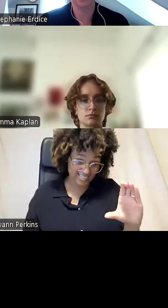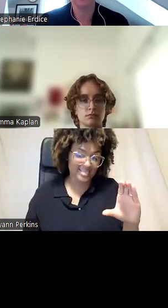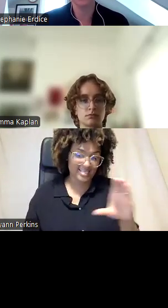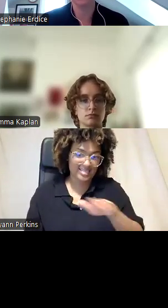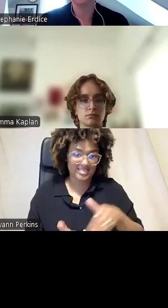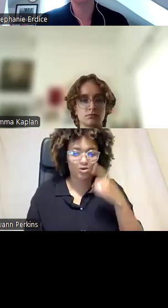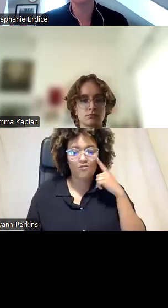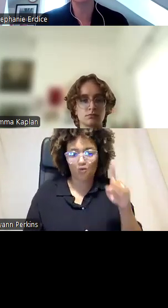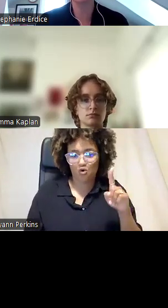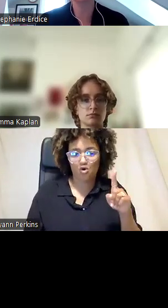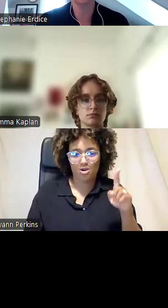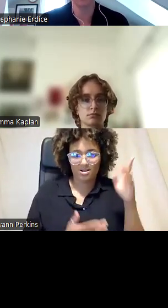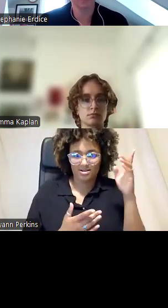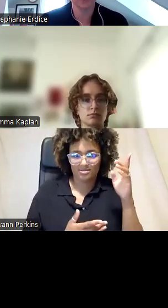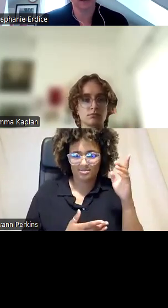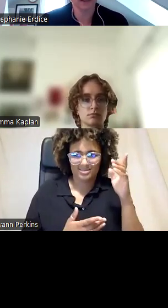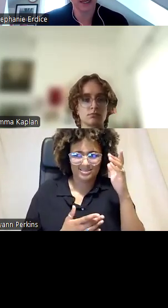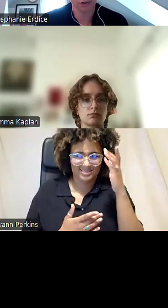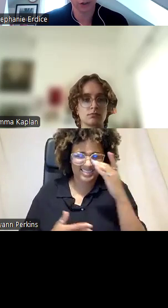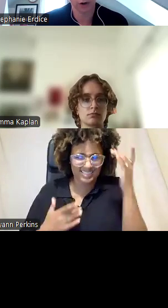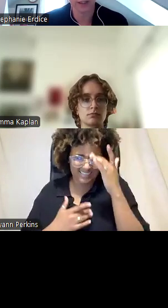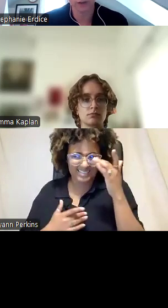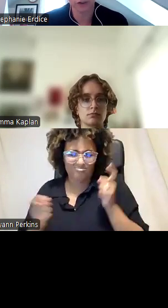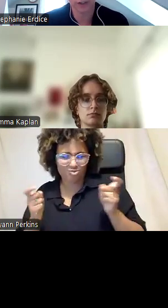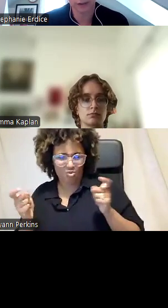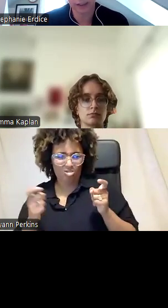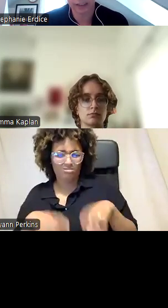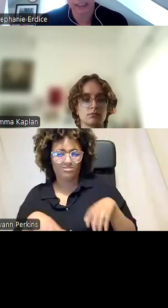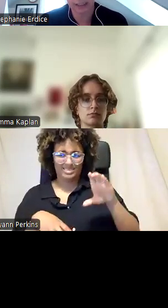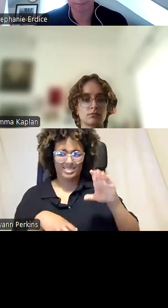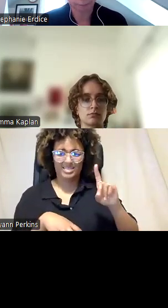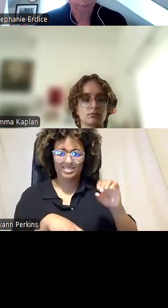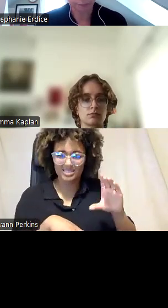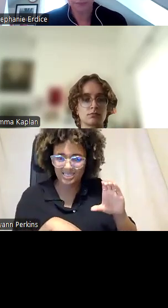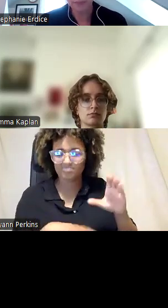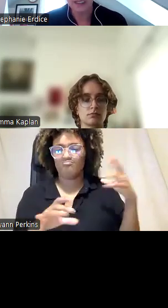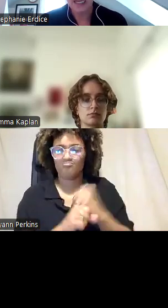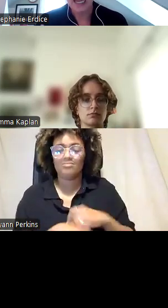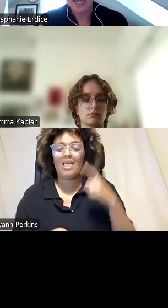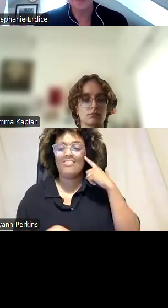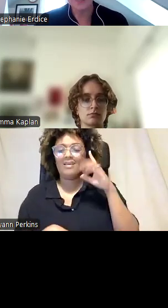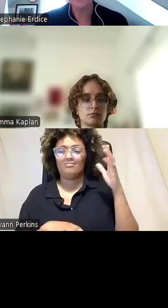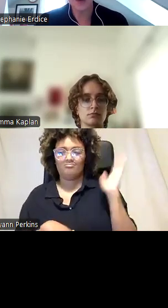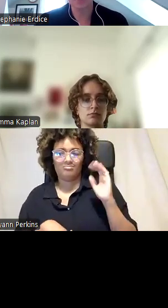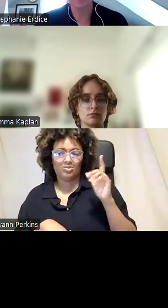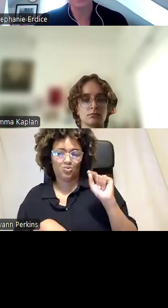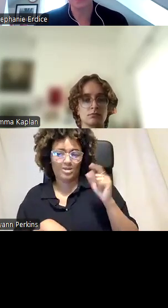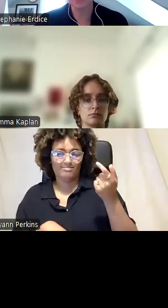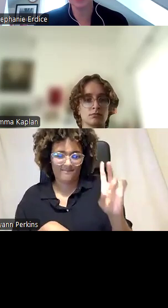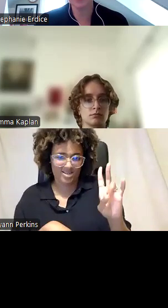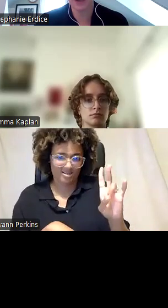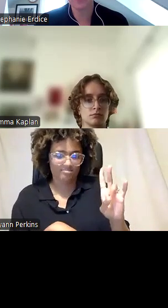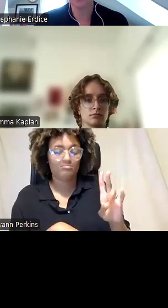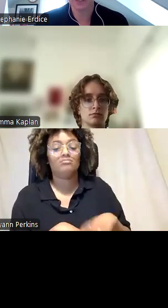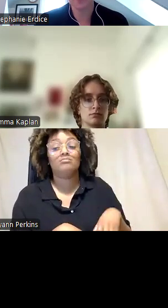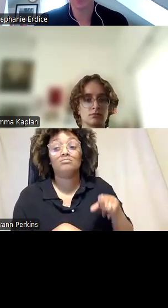on this a couple years ago. We're edging to the point where it was about 10 years ago. I think it was in 2017. And they found that